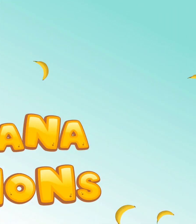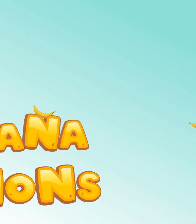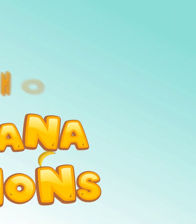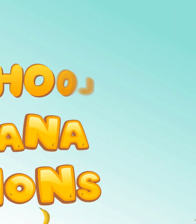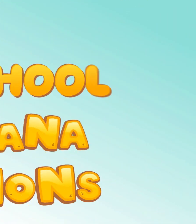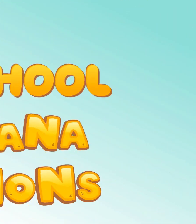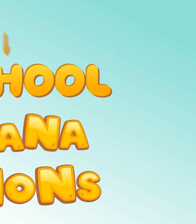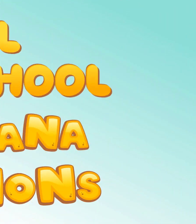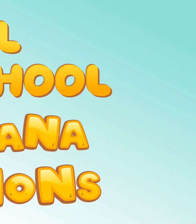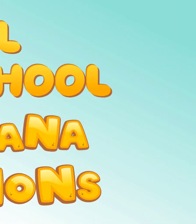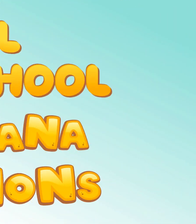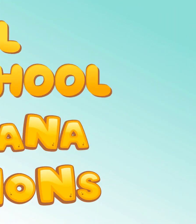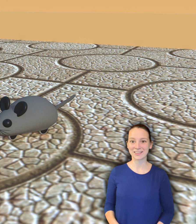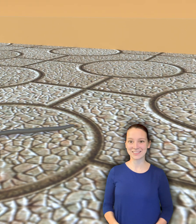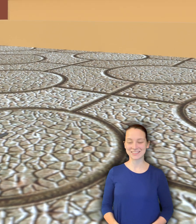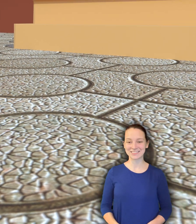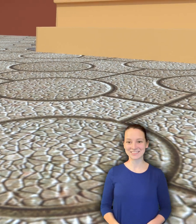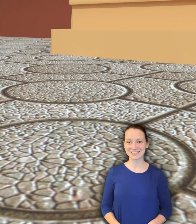s